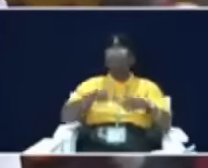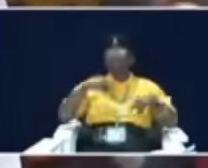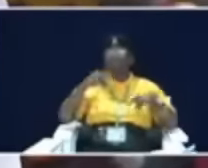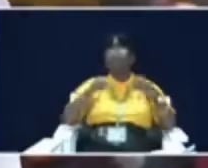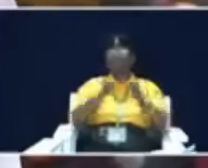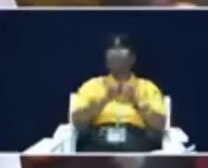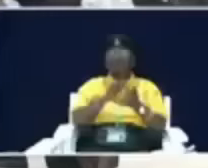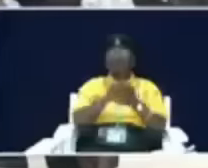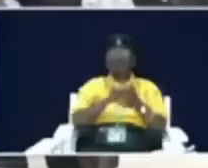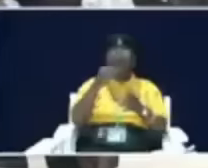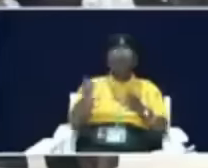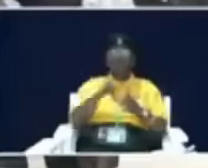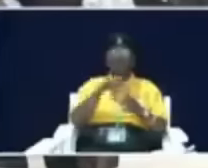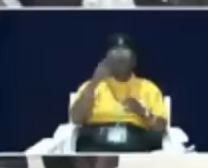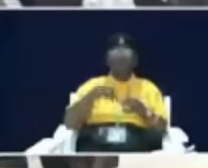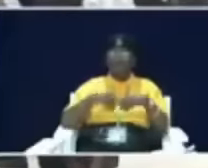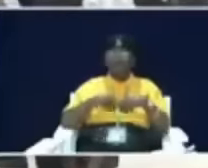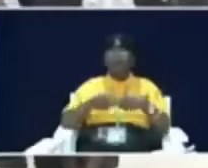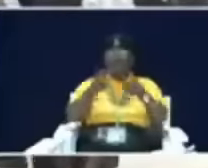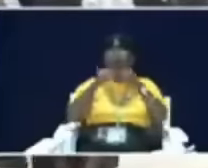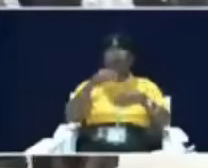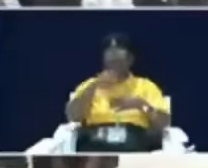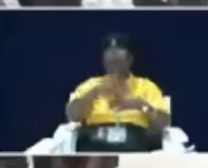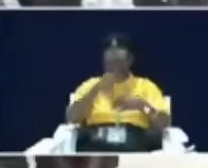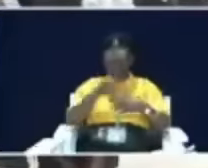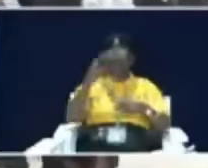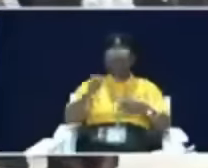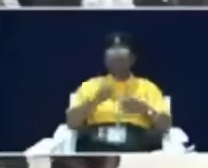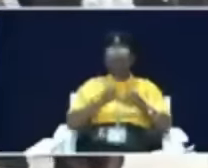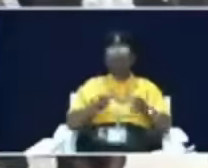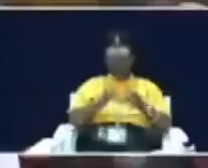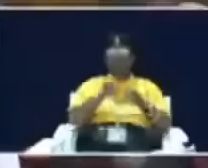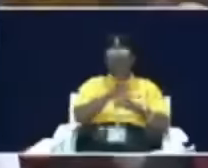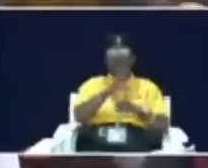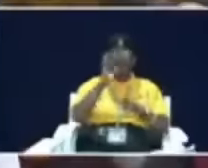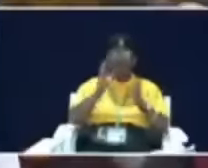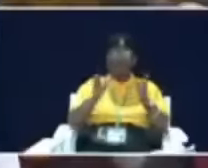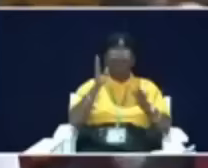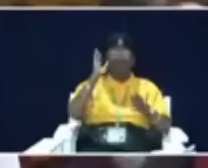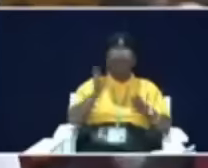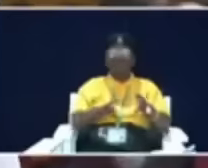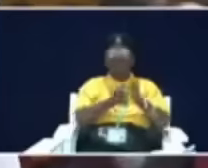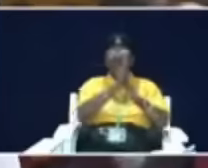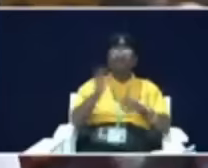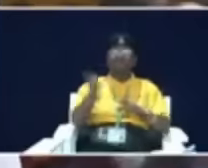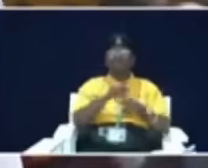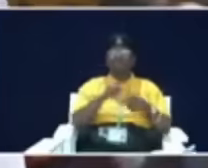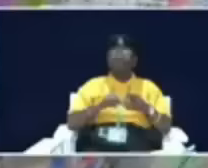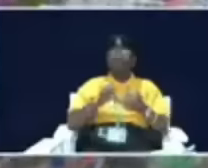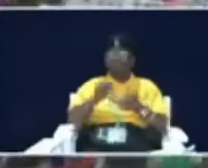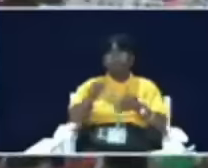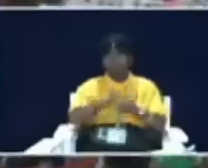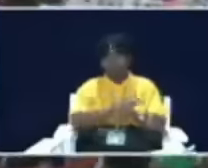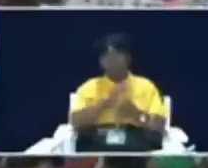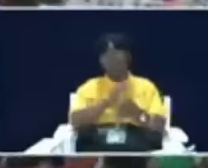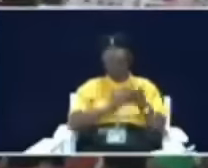forward. The counselors will be asking you to fill certain things in a card that they will